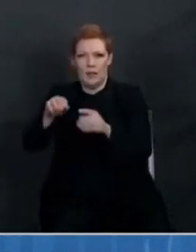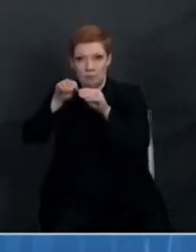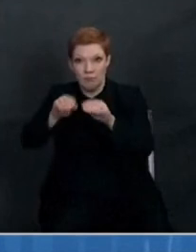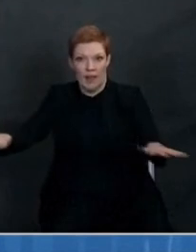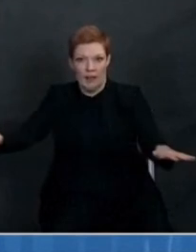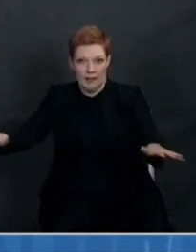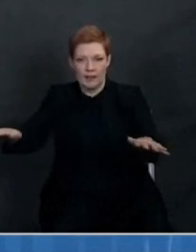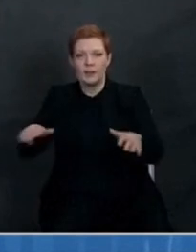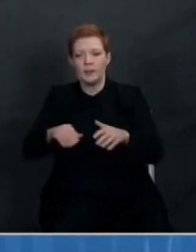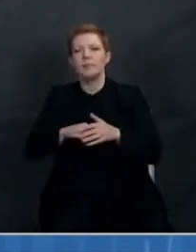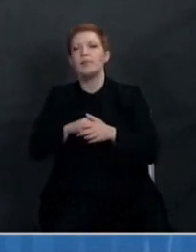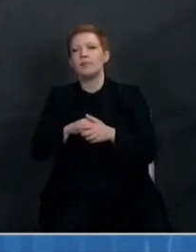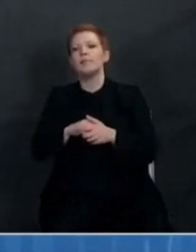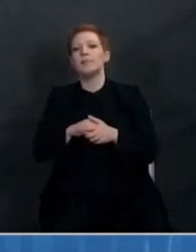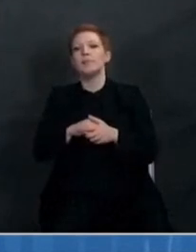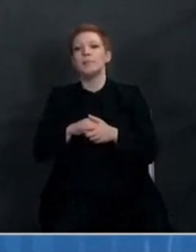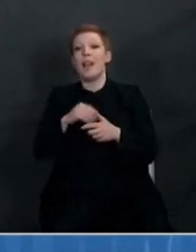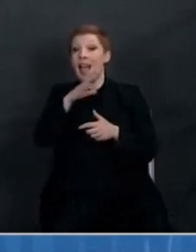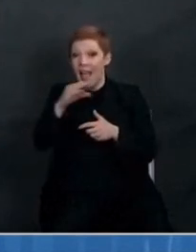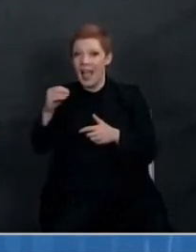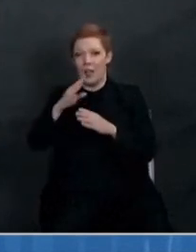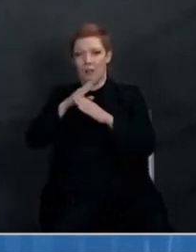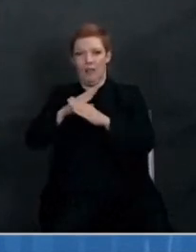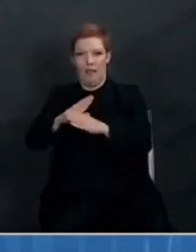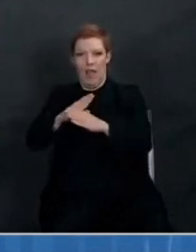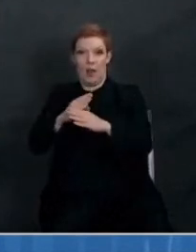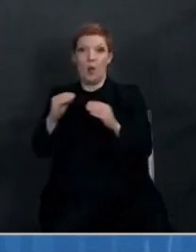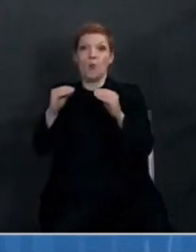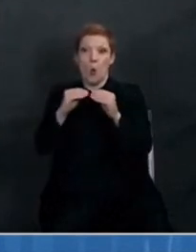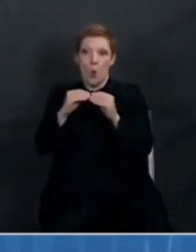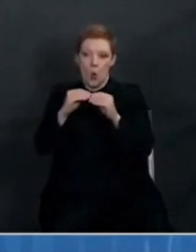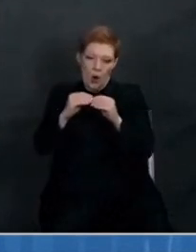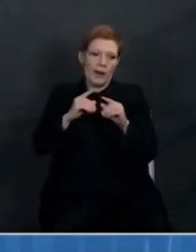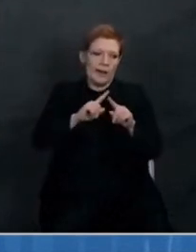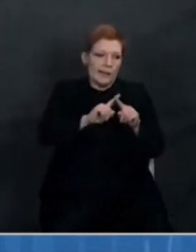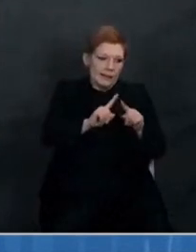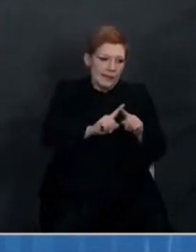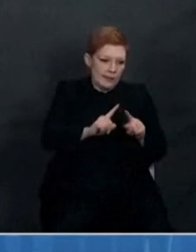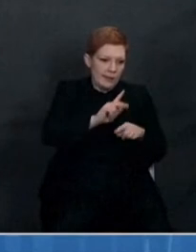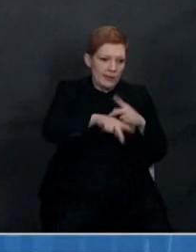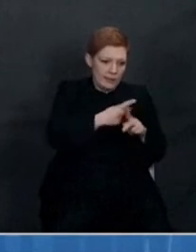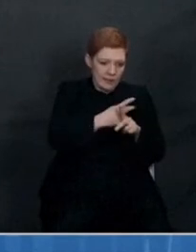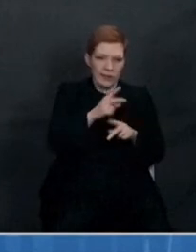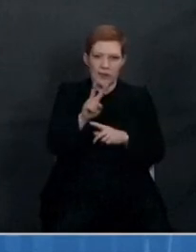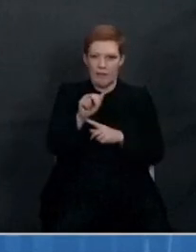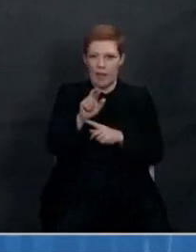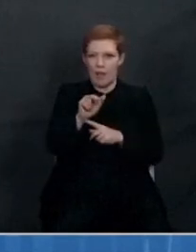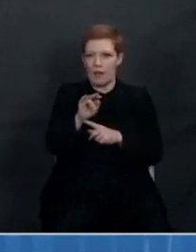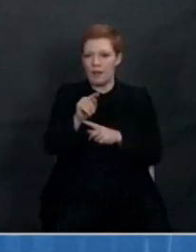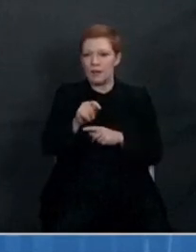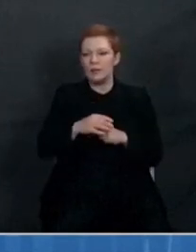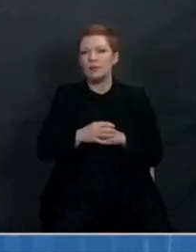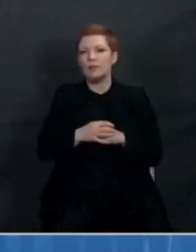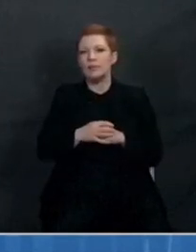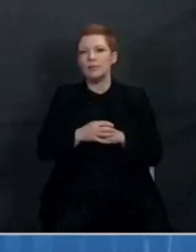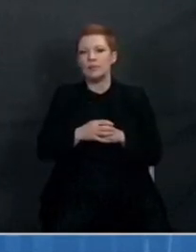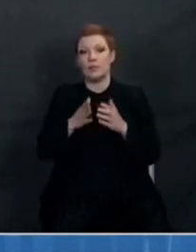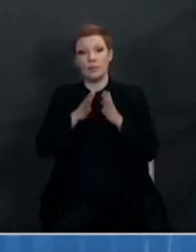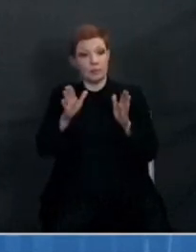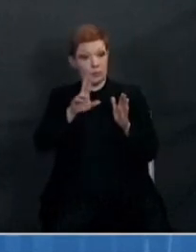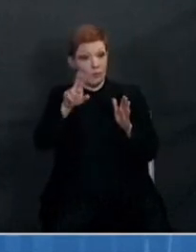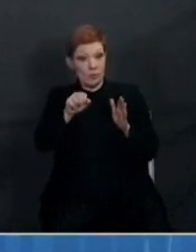will not get mutations. So when we're looking at what we have here in the United States, as well as globally, when we